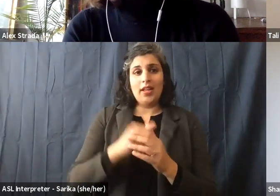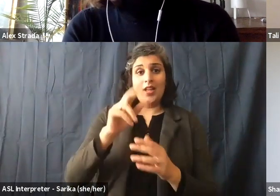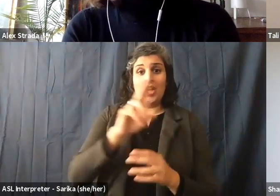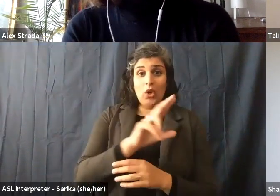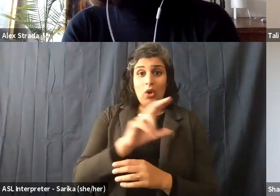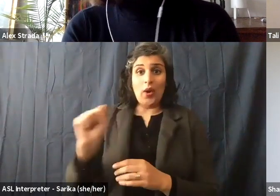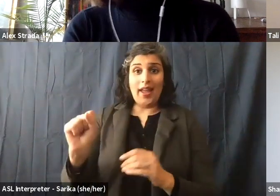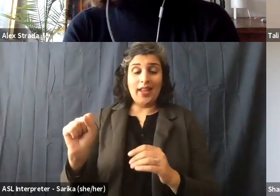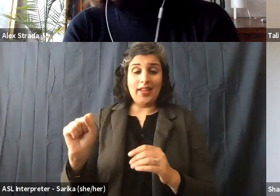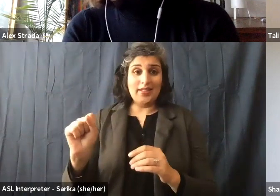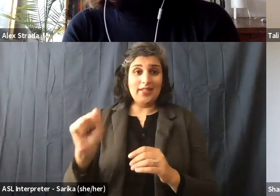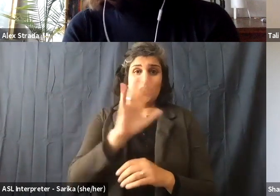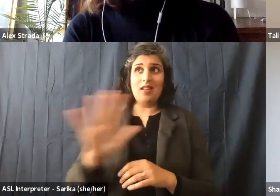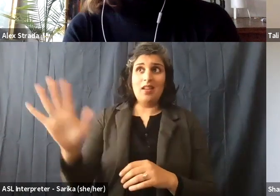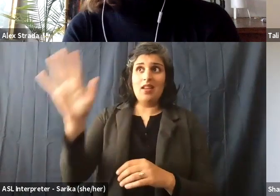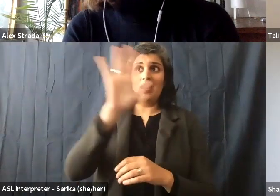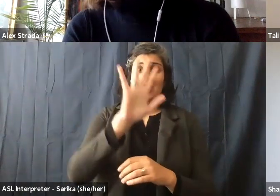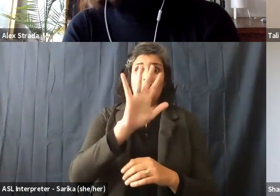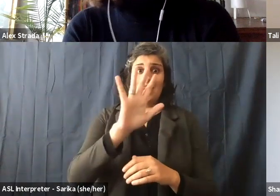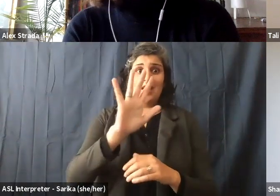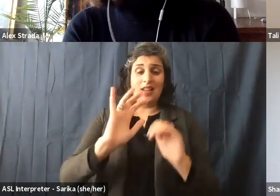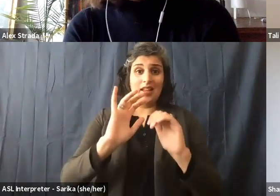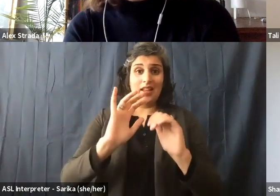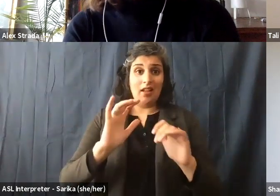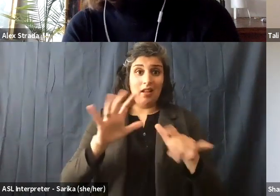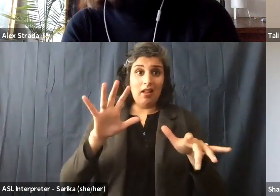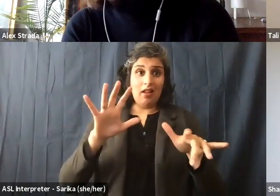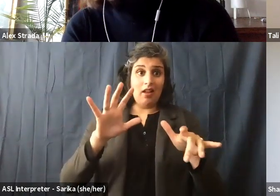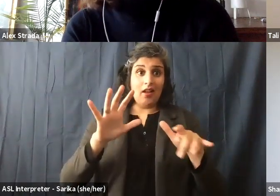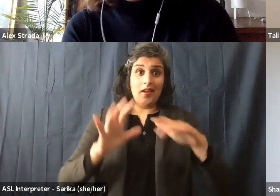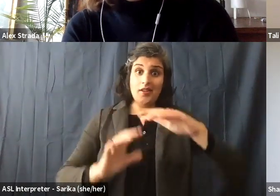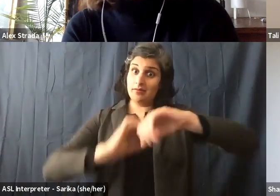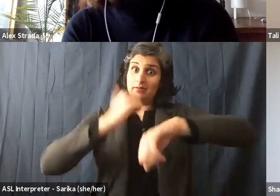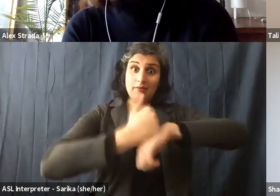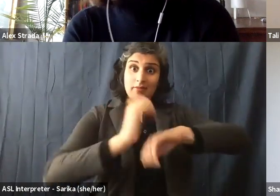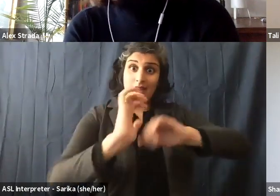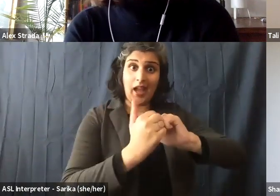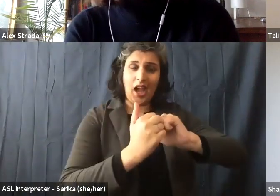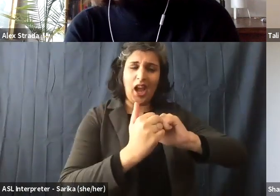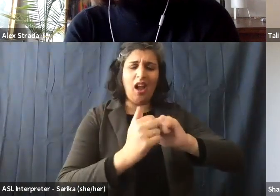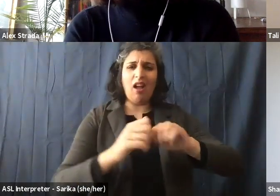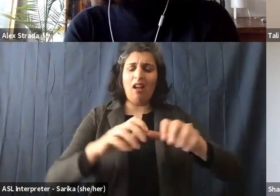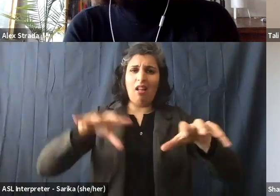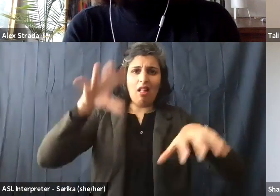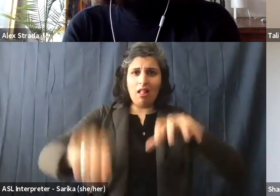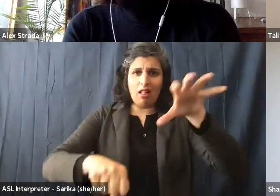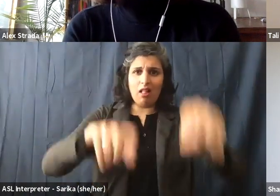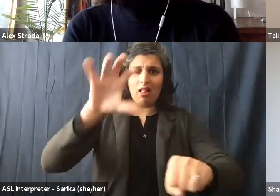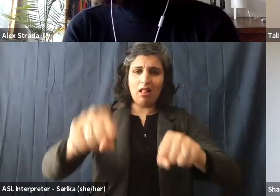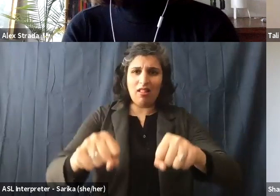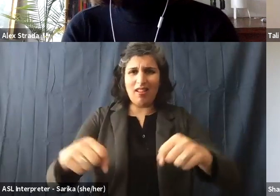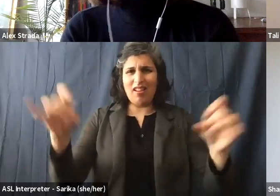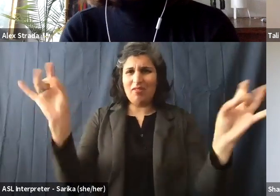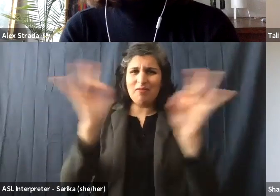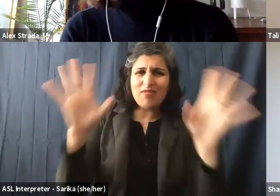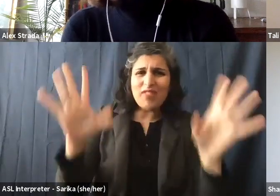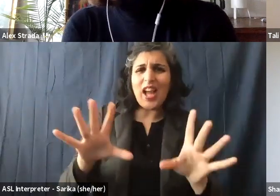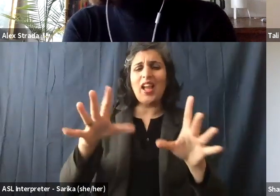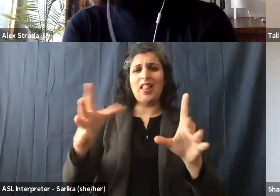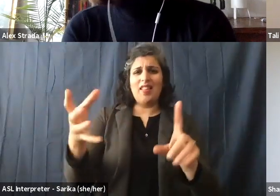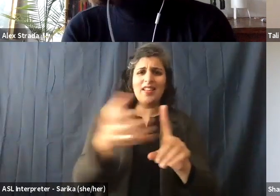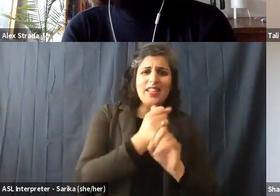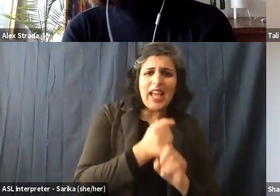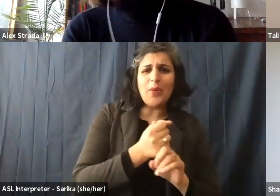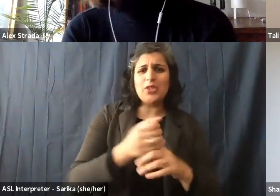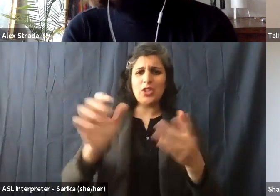was really founded by way of violence, by way of capture, erasure, and enslavement. And this iteration of the